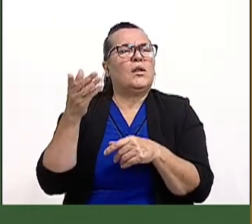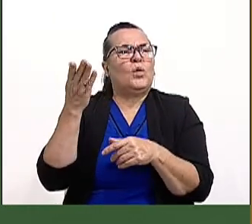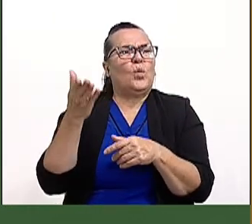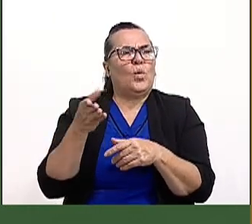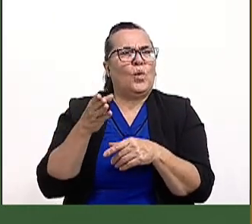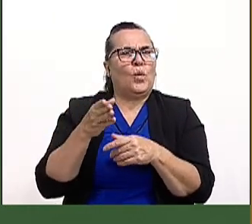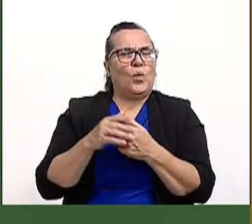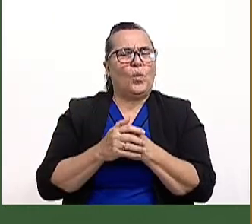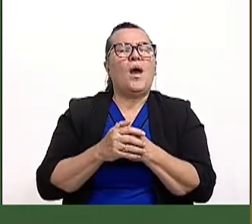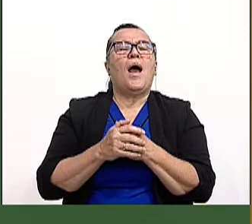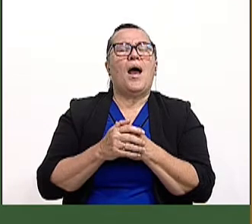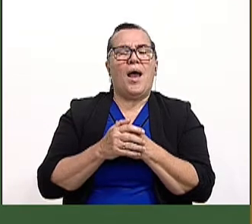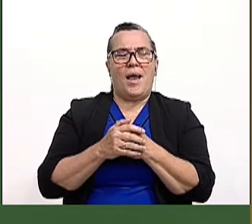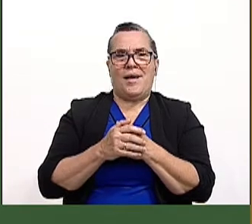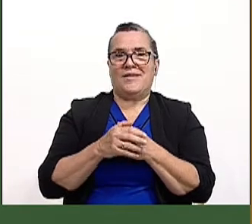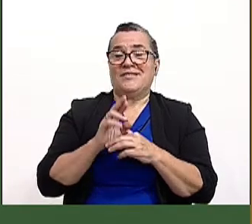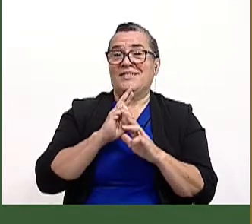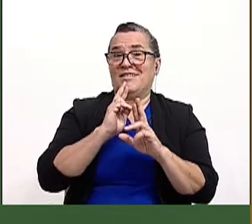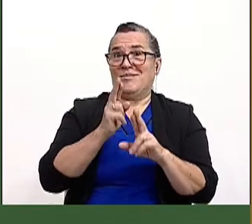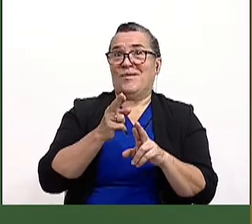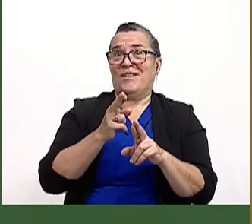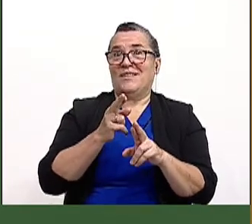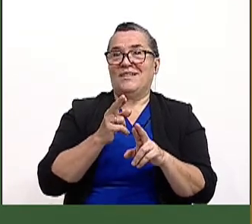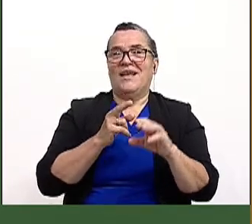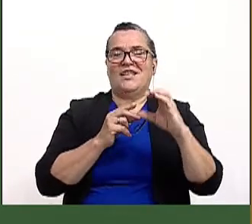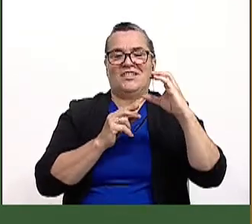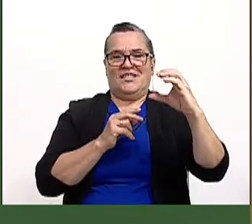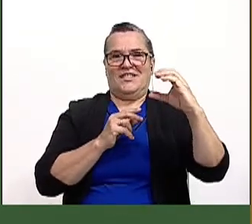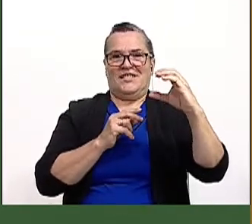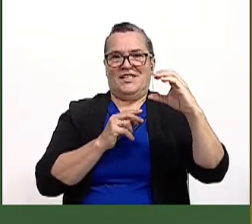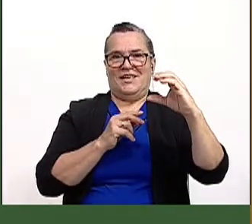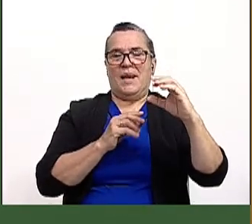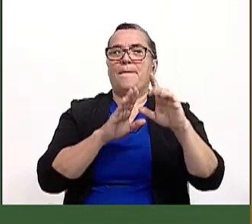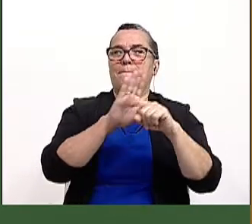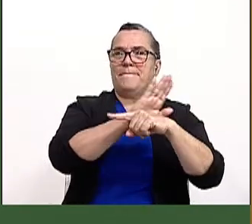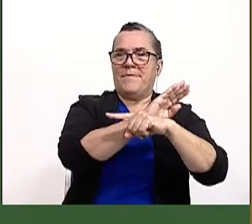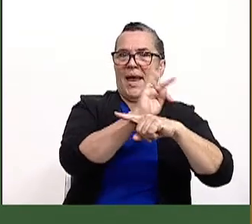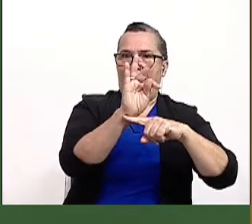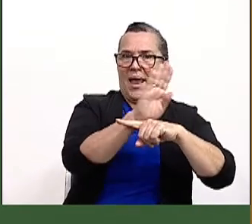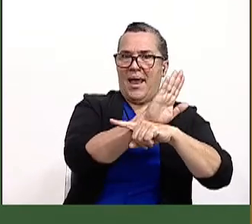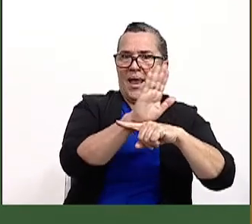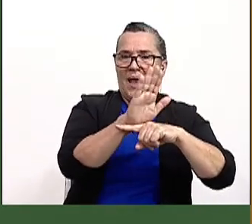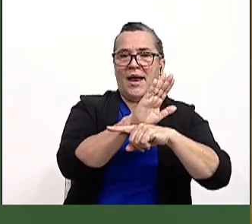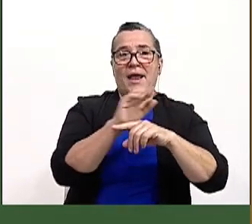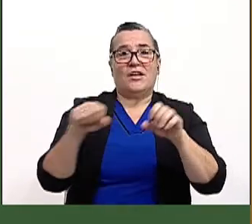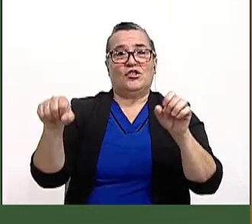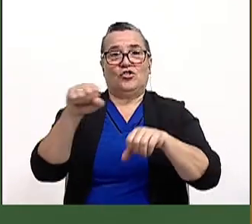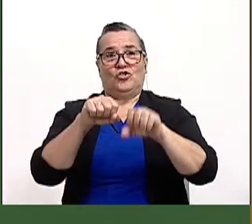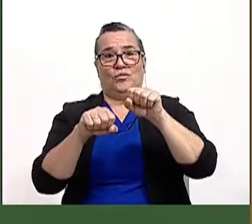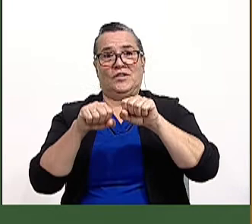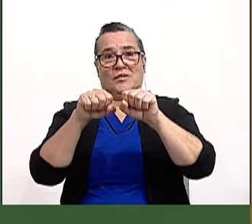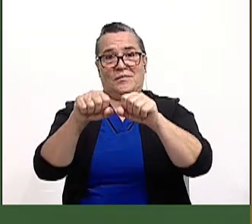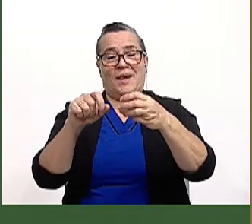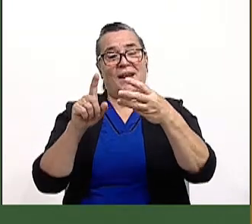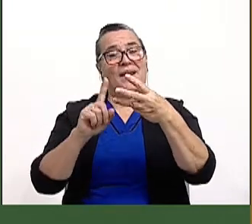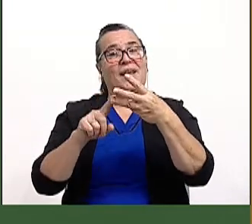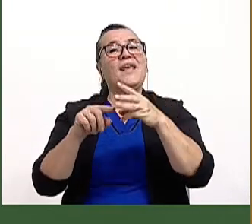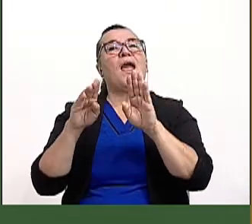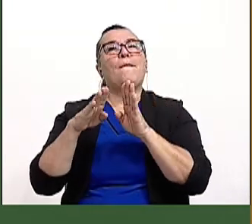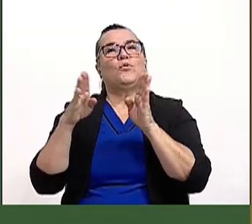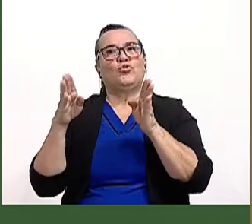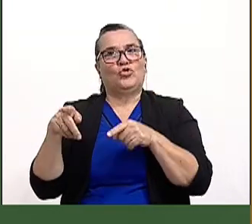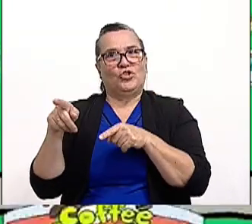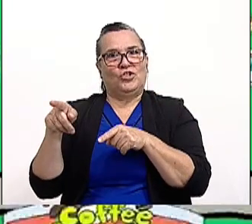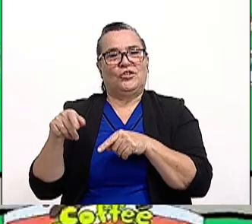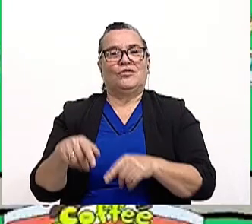directions? And the correct answer is option C. A bank, a supermarket, and a